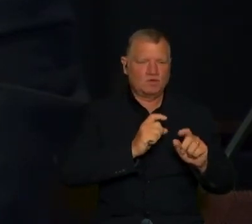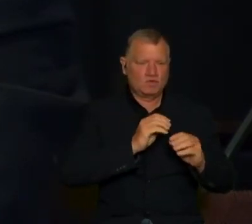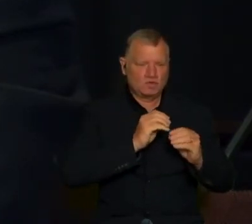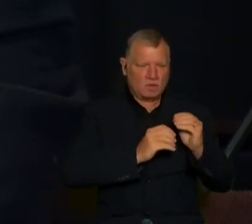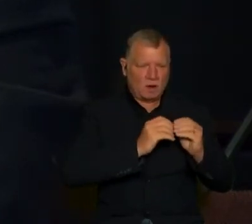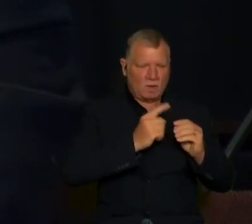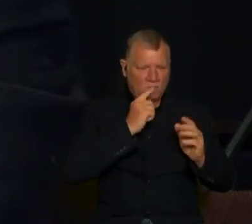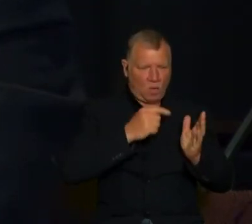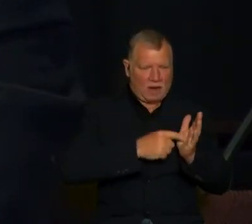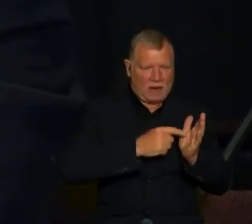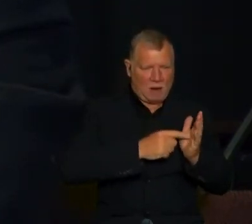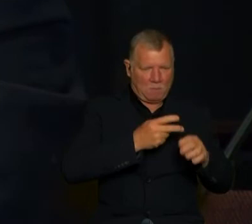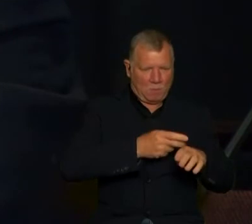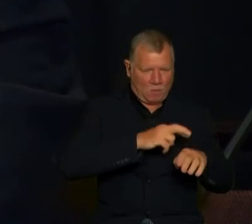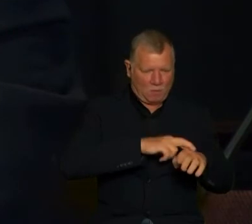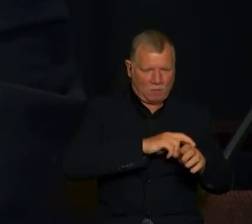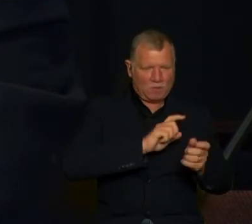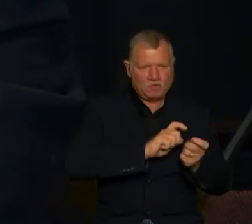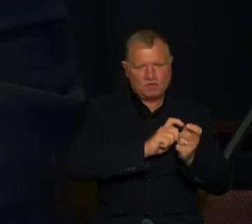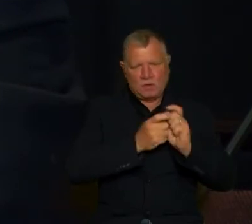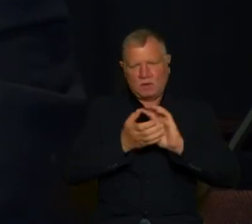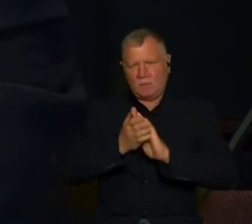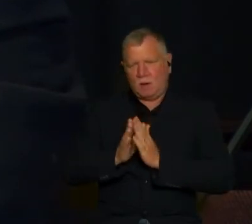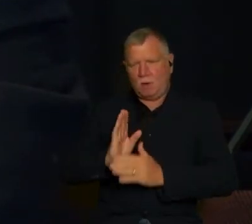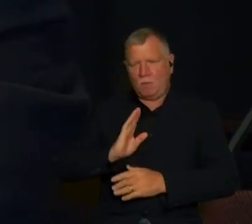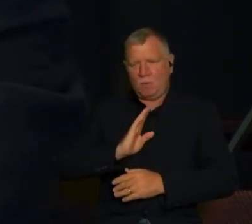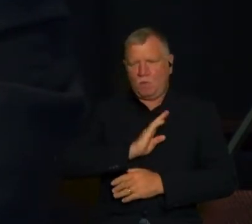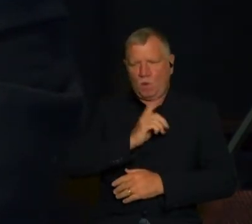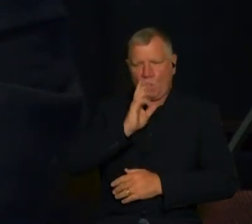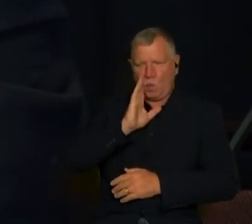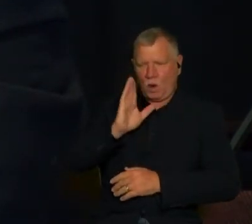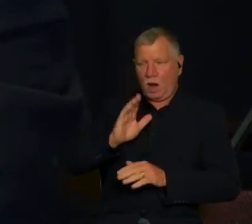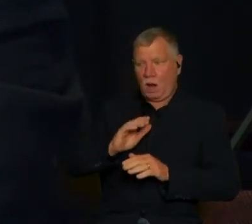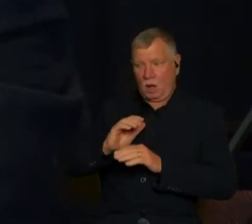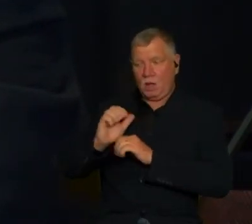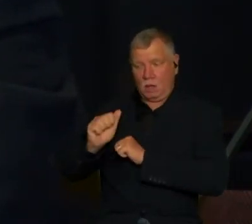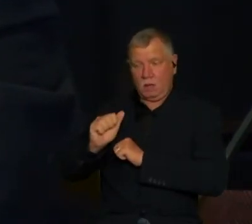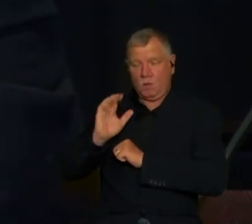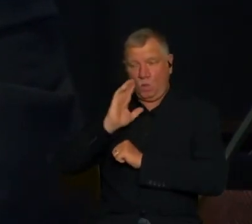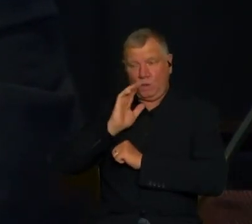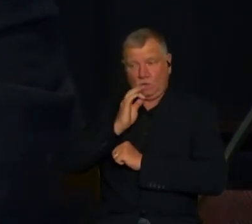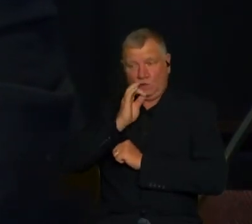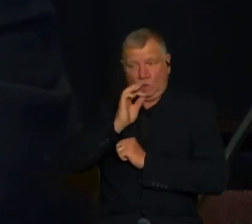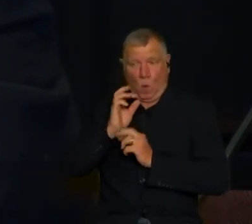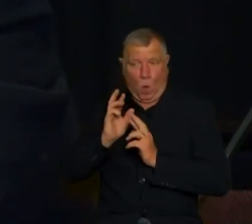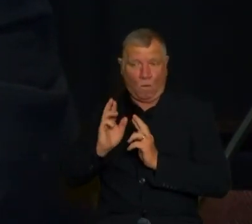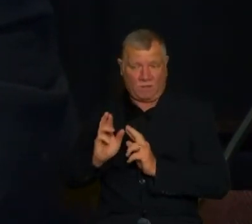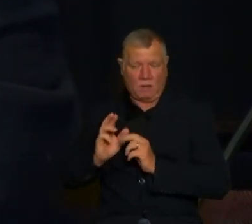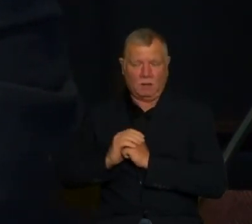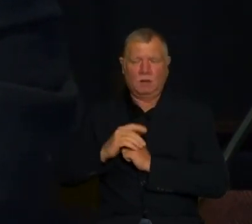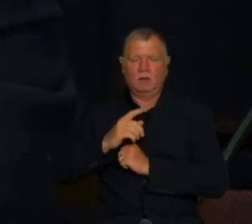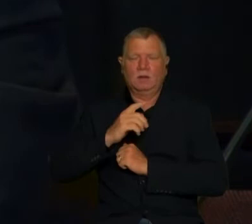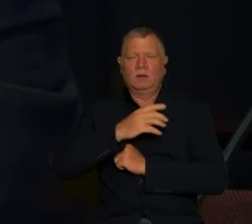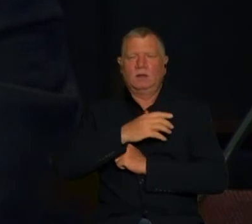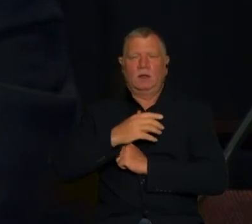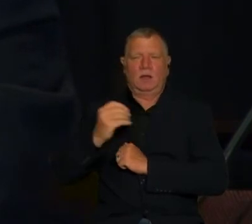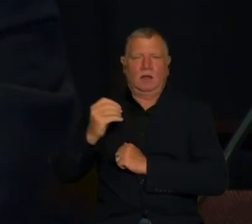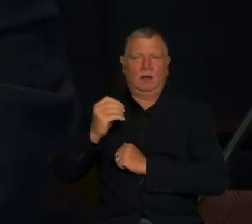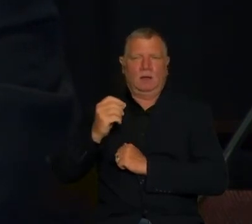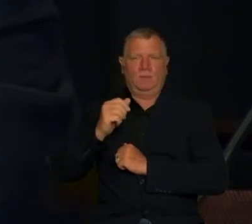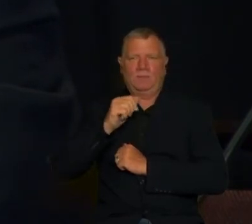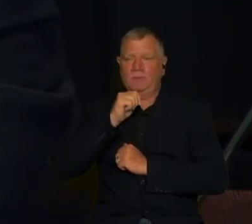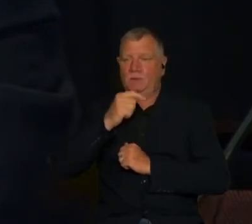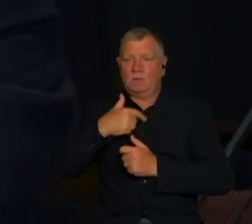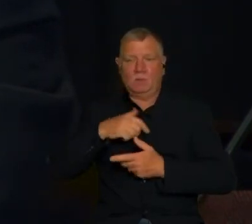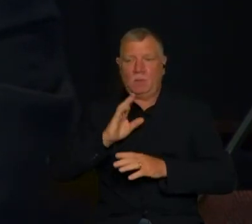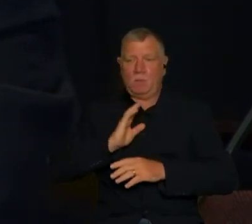restructuring the debt of Puerto Rico to a board that will leave, and hopefully very soon, as soon as possible, I don't think any of